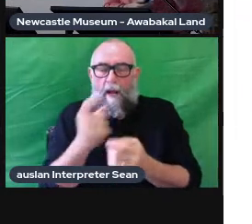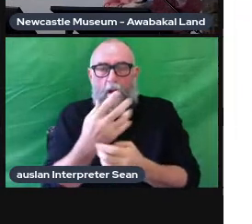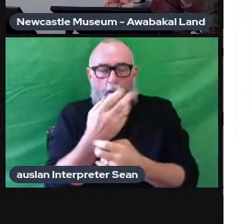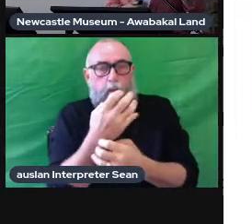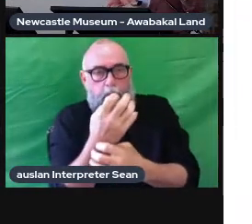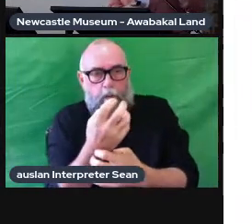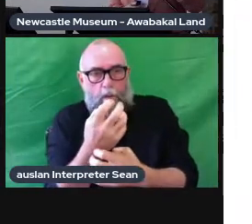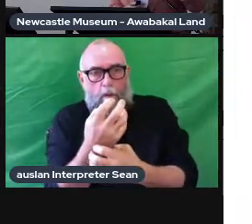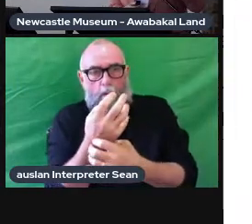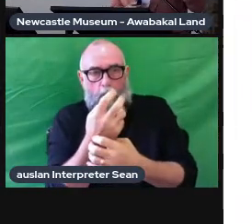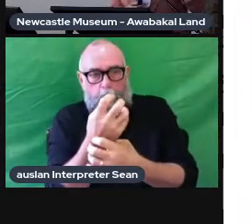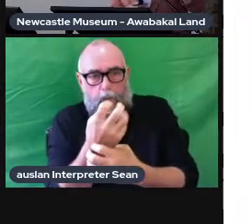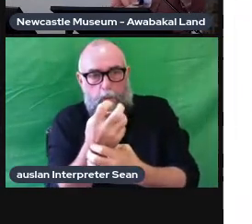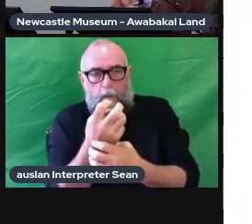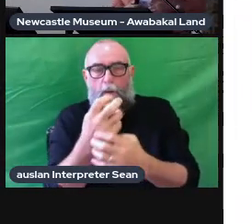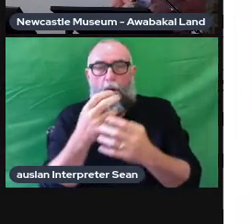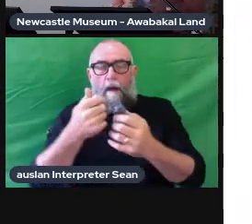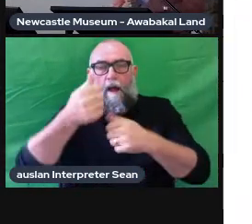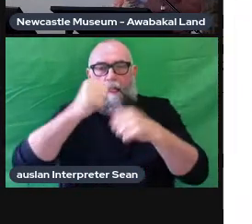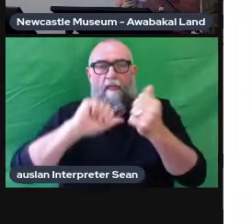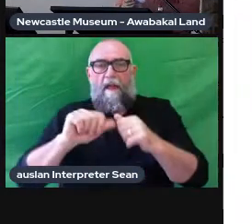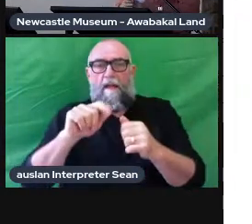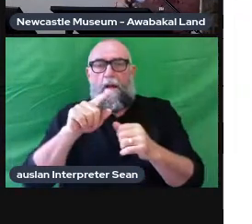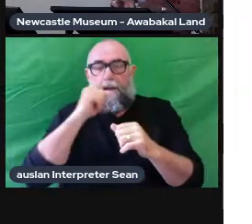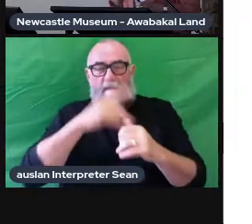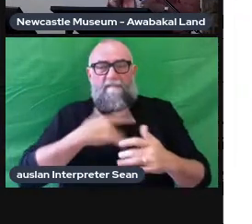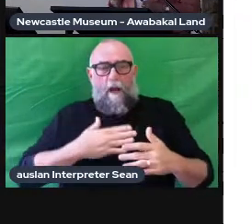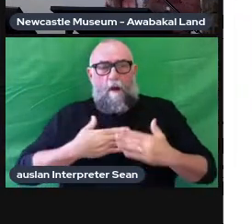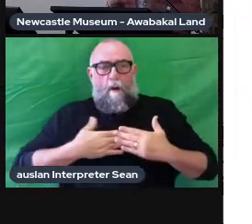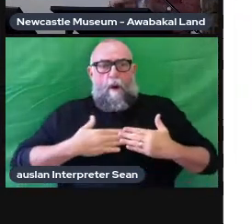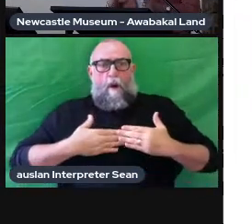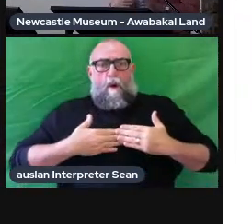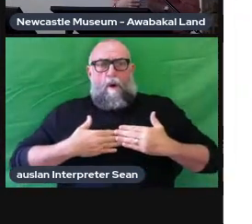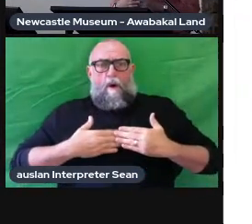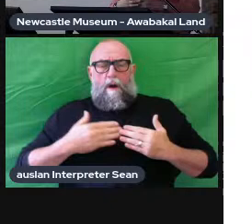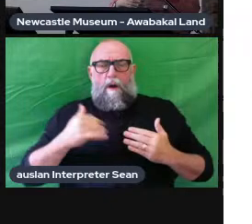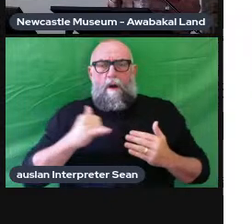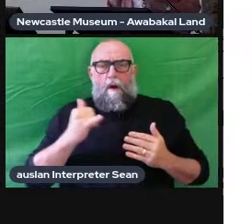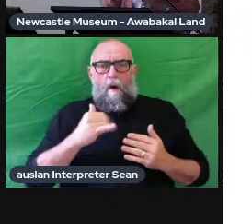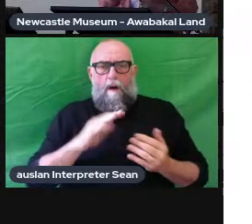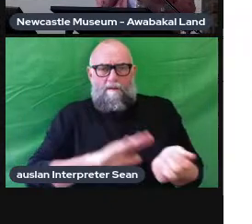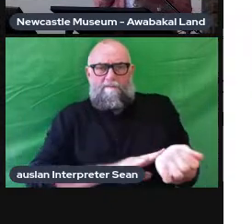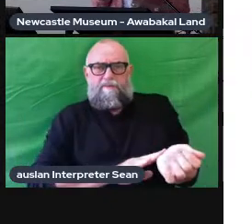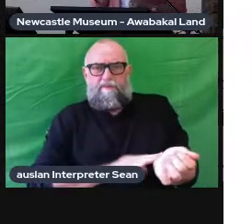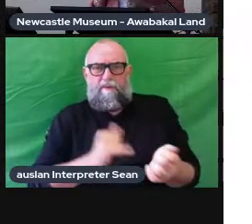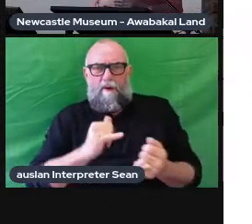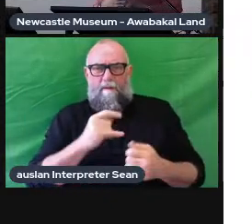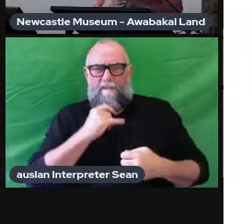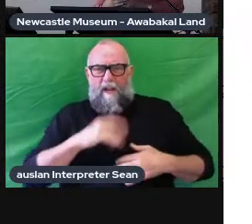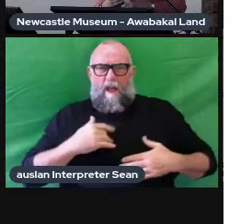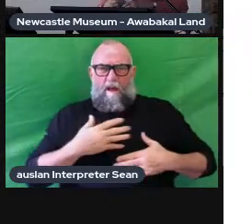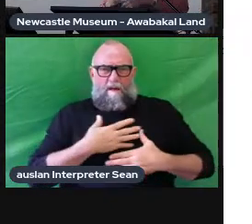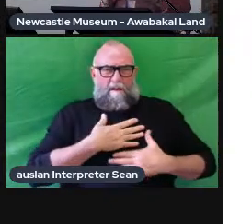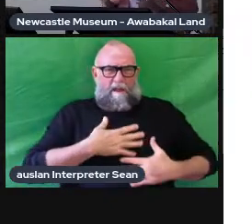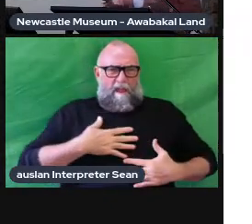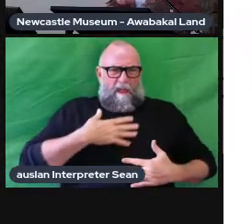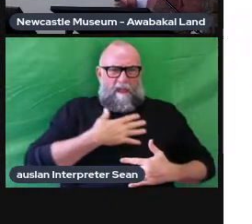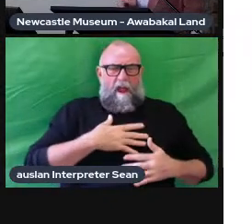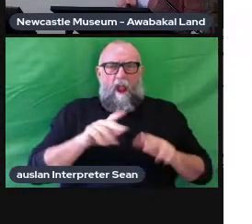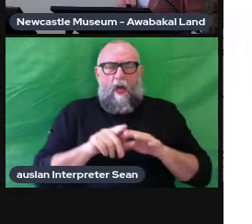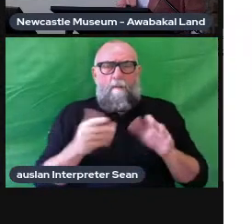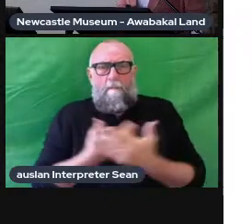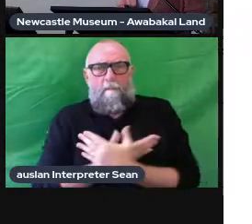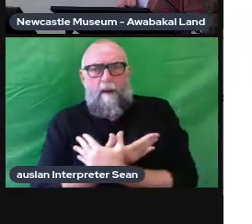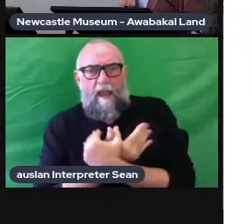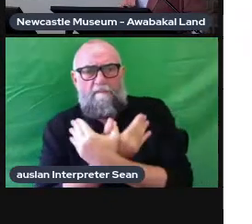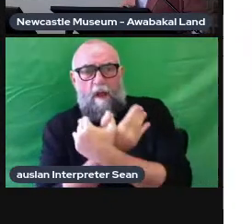of people describe this as having palpitations in the chest, or a funny pulse or butterfly feeling in the chest. It is